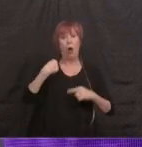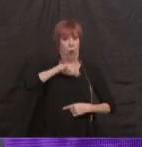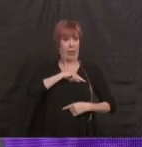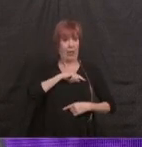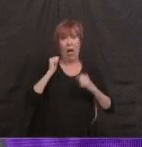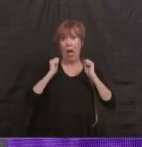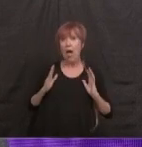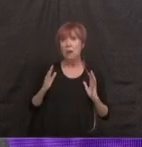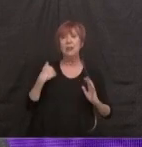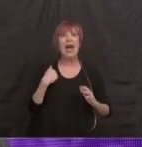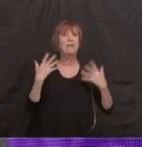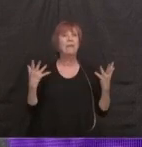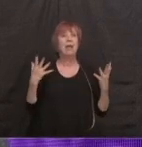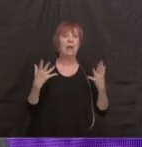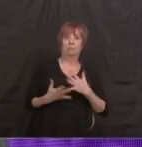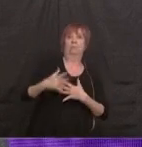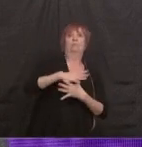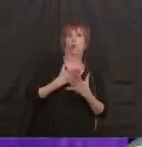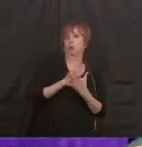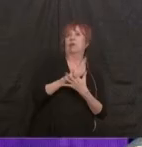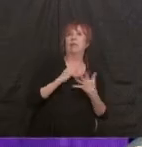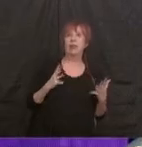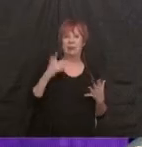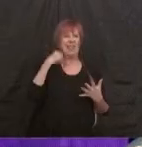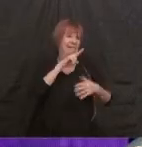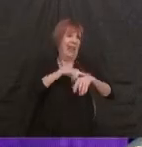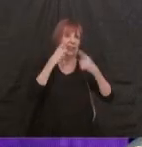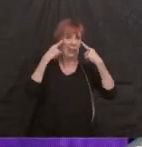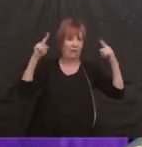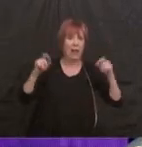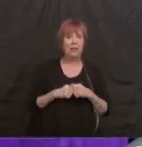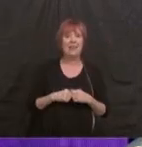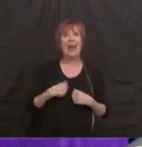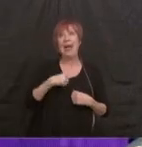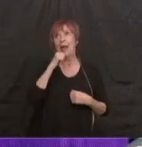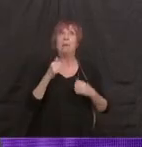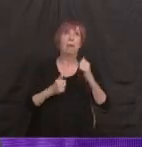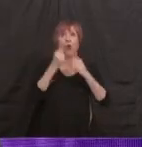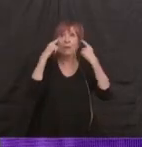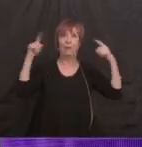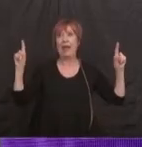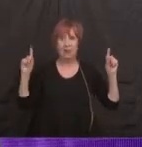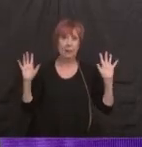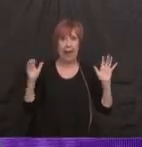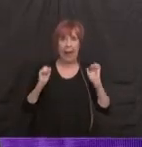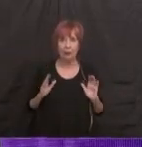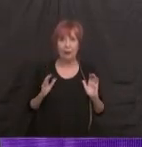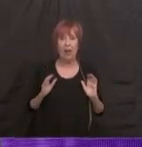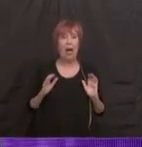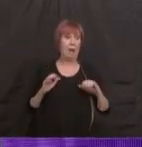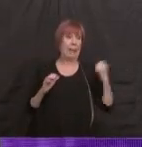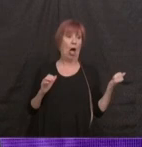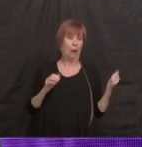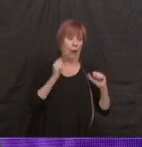sort of, I guess, a bully pulpit because we have a natural fame. I'm not the most famous of actresses. Certainly, people like Angelina Jolie